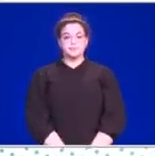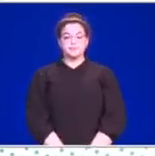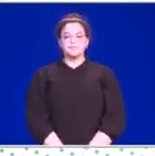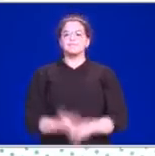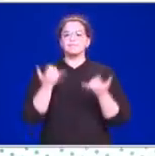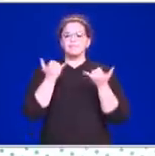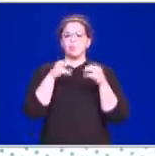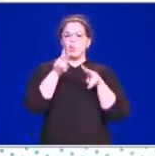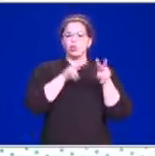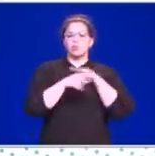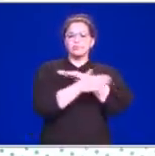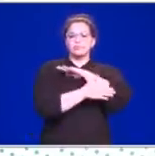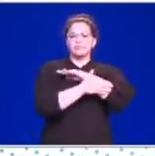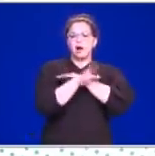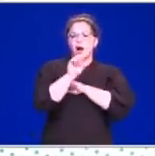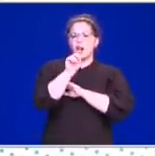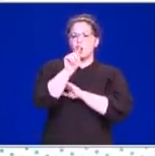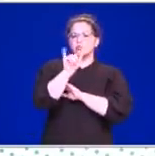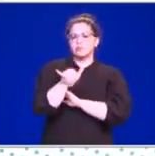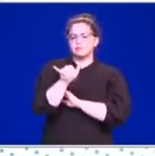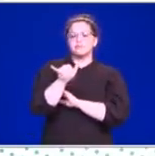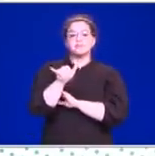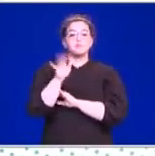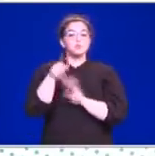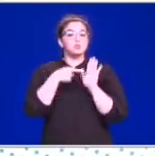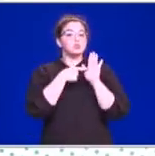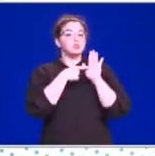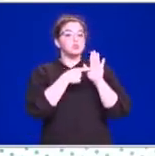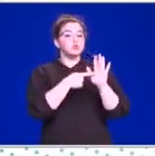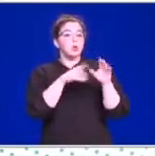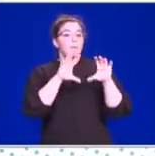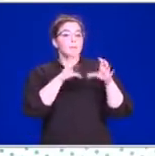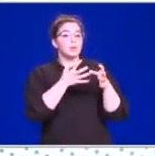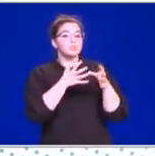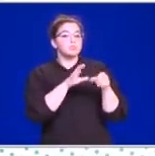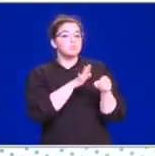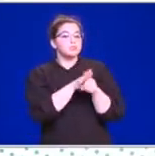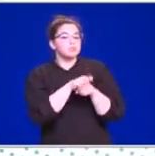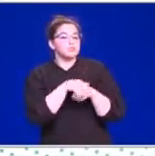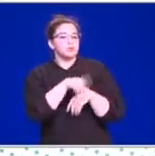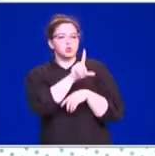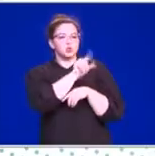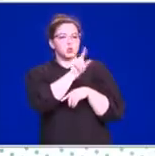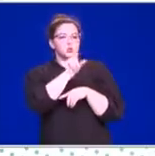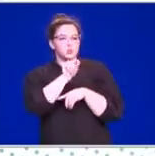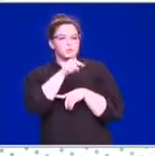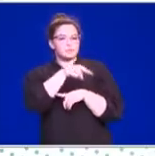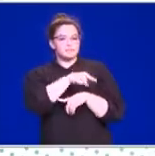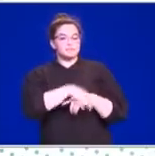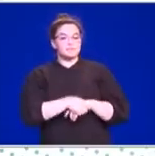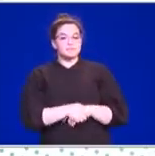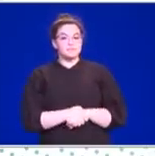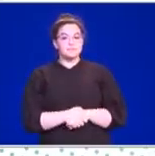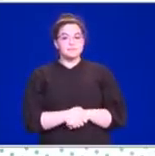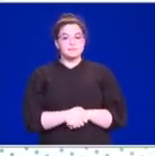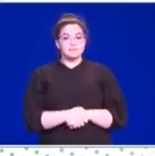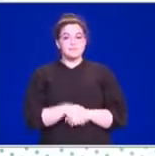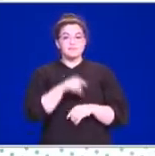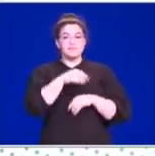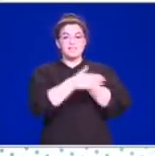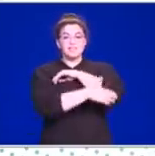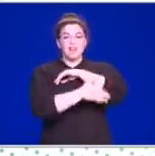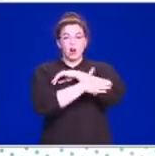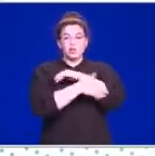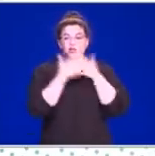Now let's look at counties. We'll start with this map showing population density for counties in the 2020 census. The counties